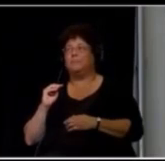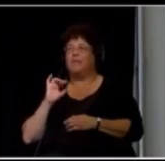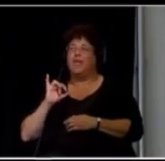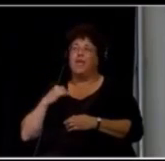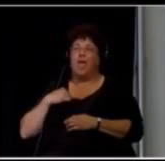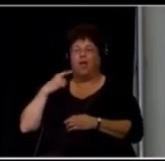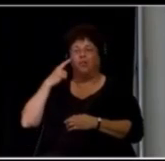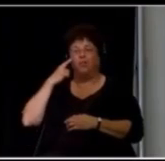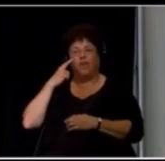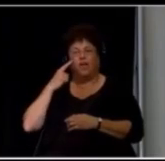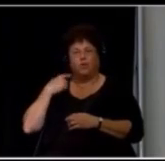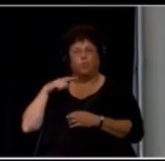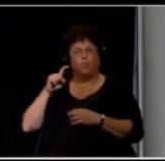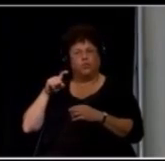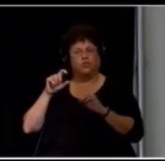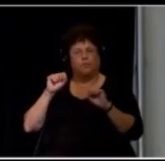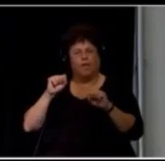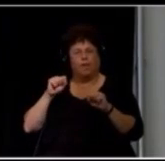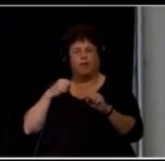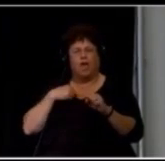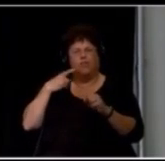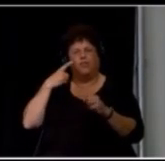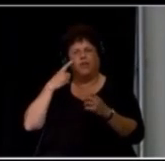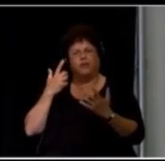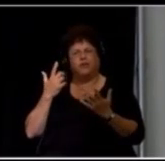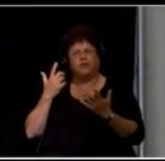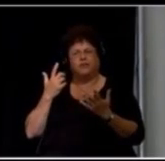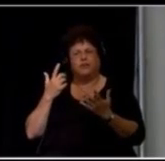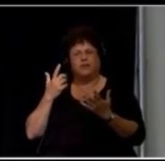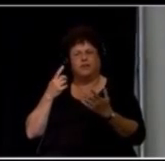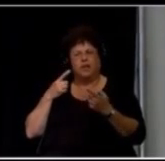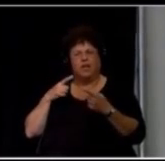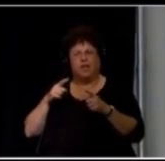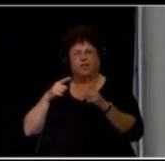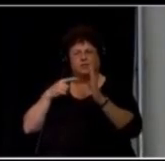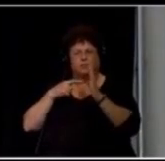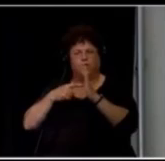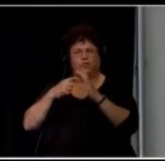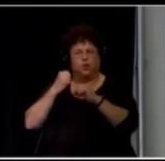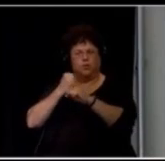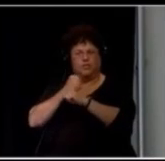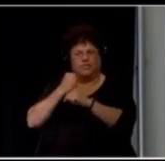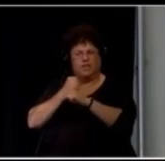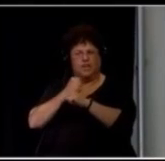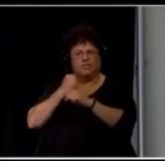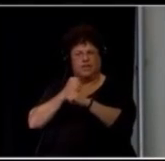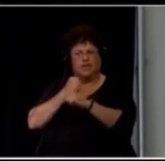Yeah, I think we should be able to. I mean, I think as we can show statistics on